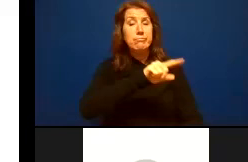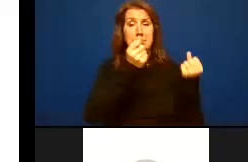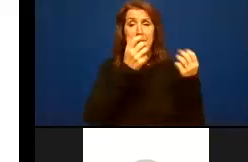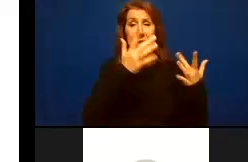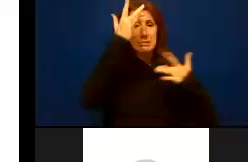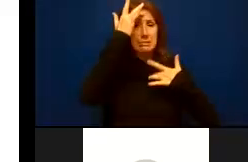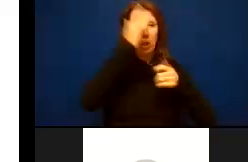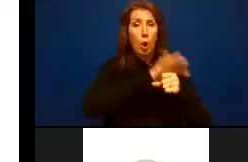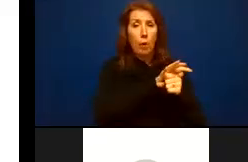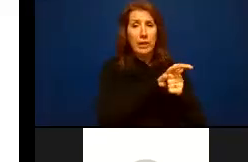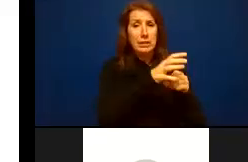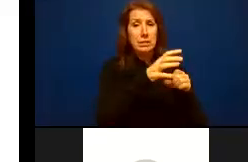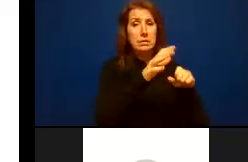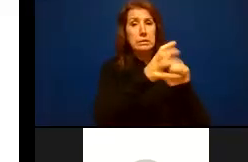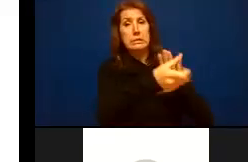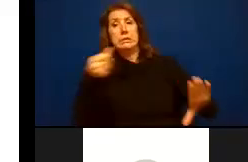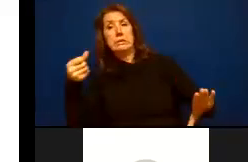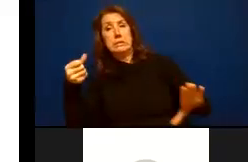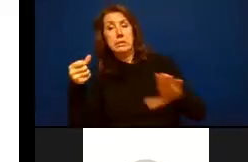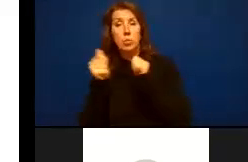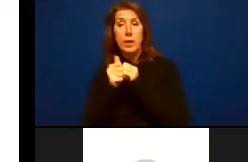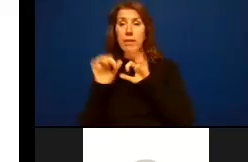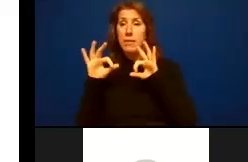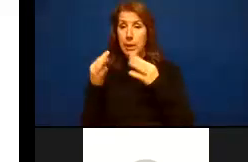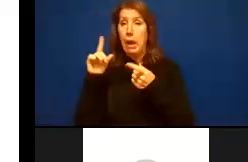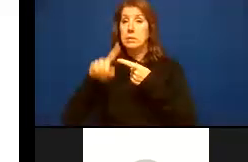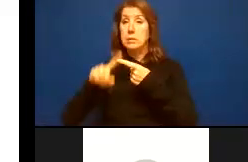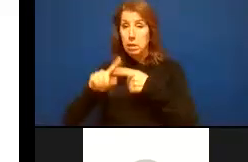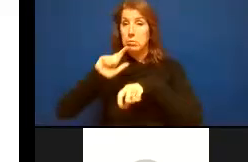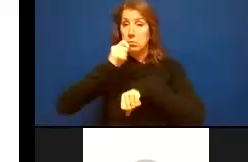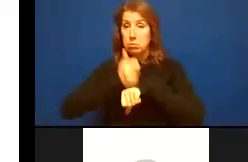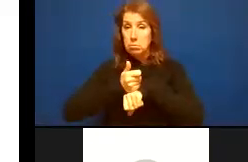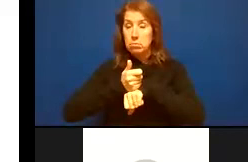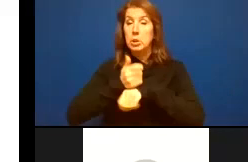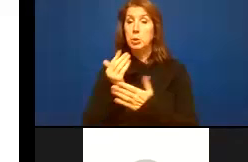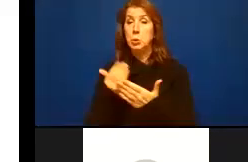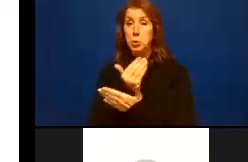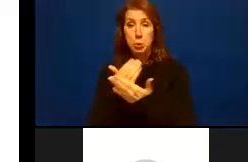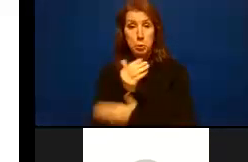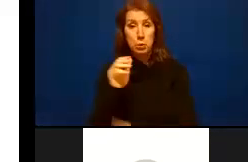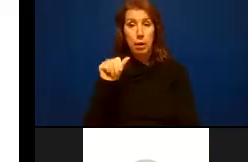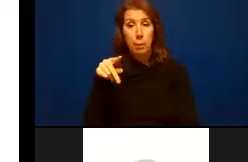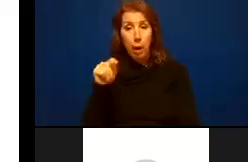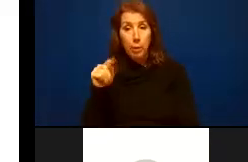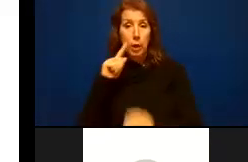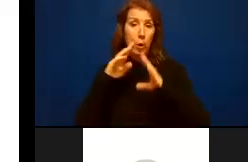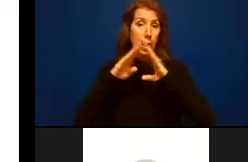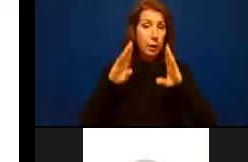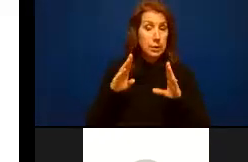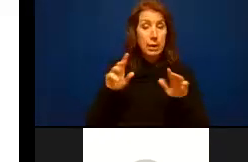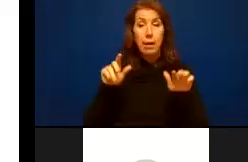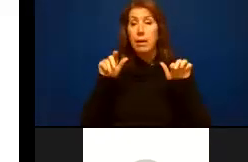temporary measure until that person can get housing. Are there supports that, the state could